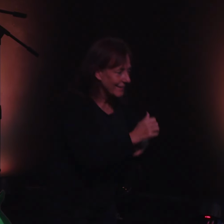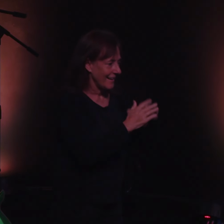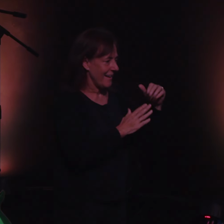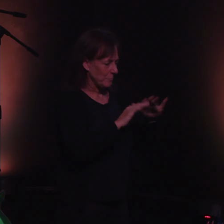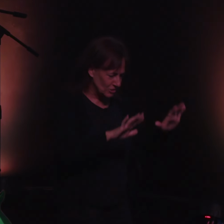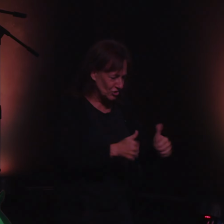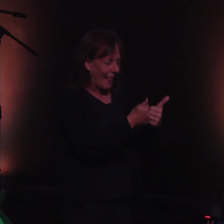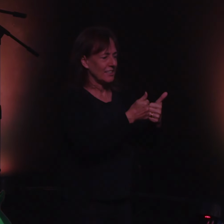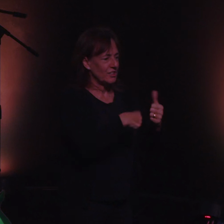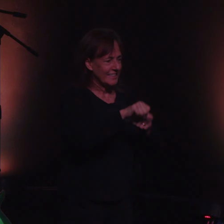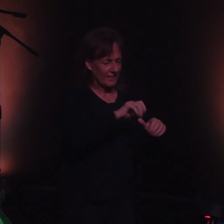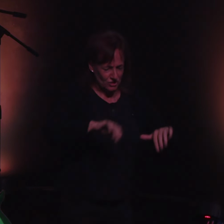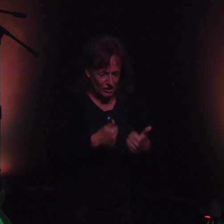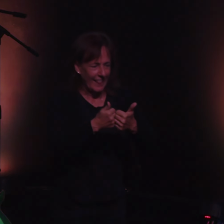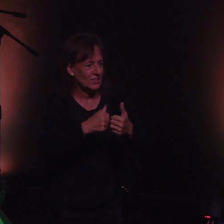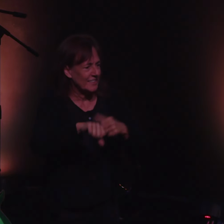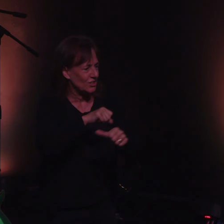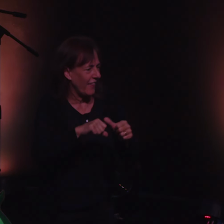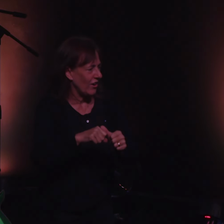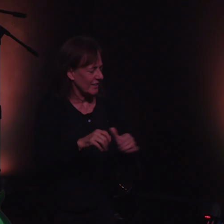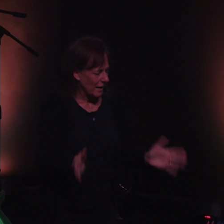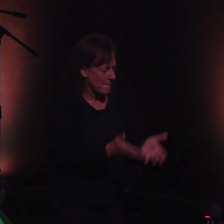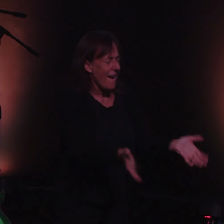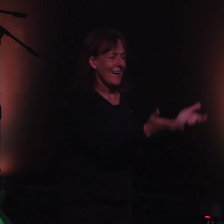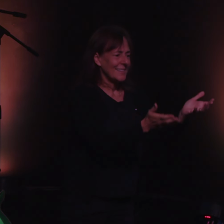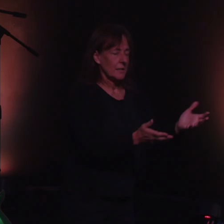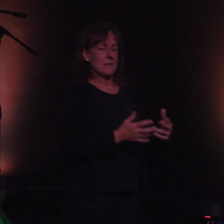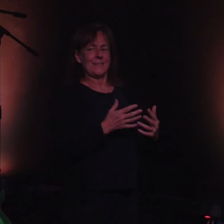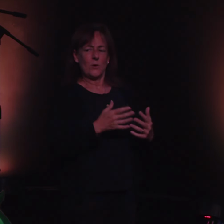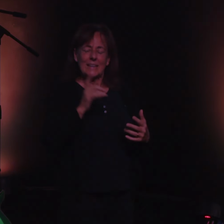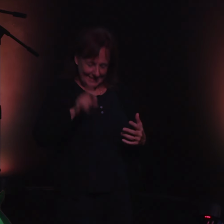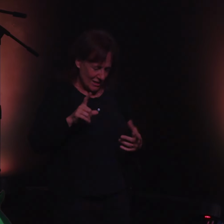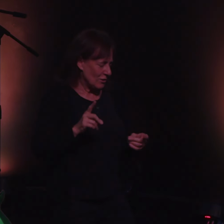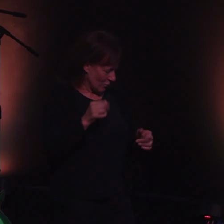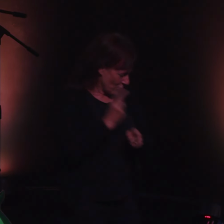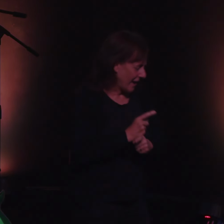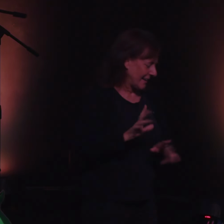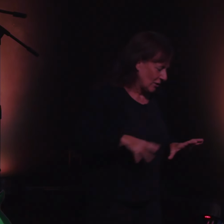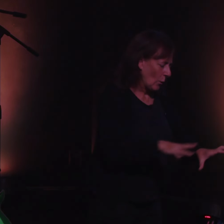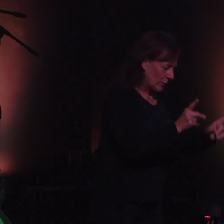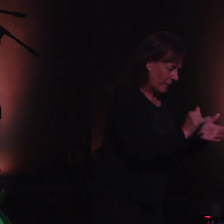be challenging each other. Iron sharpens iron. We're refining each other.